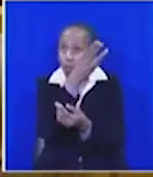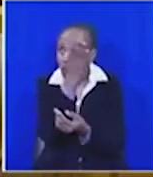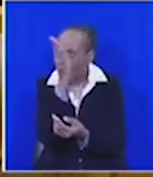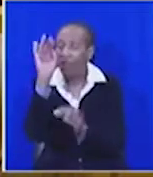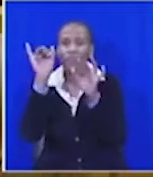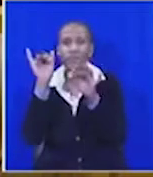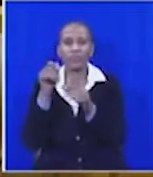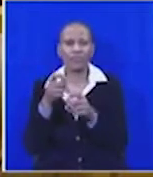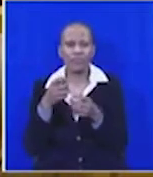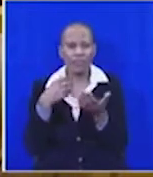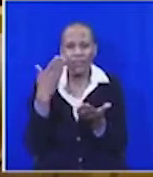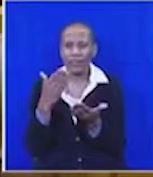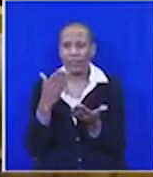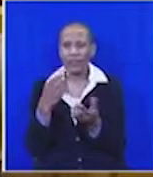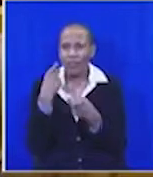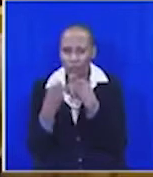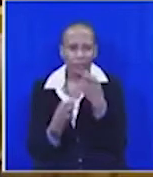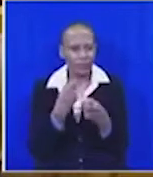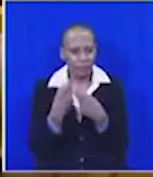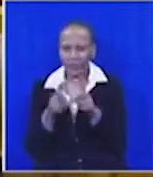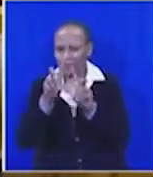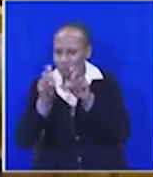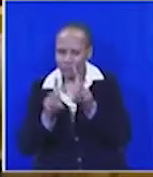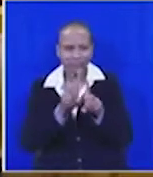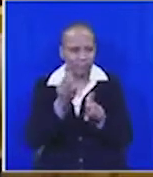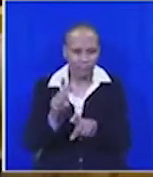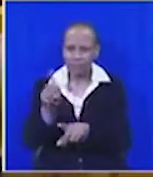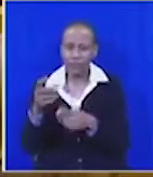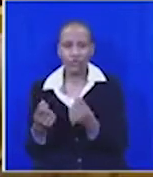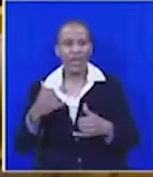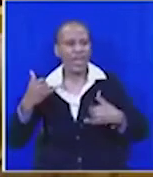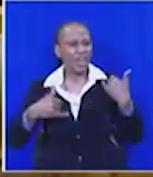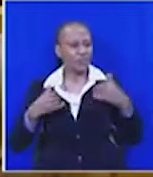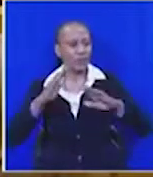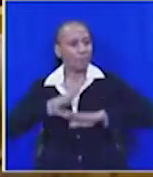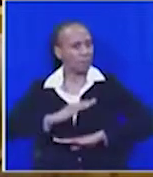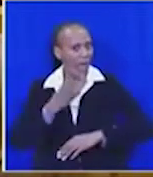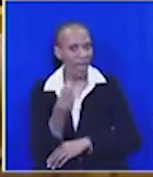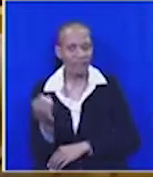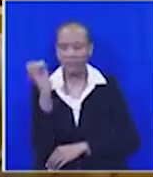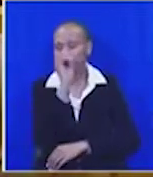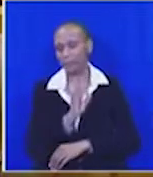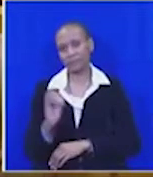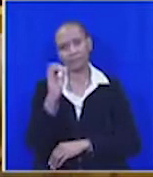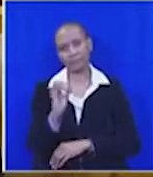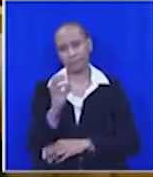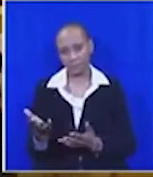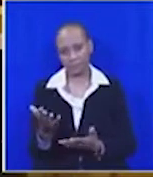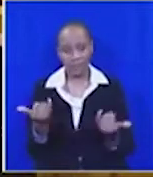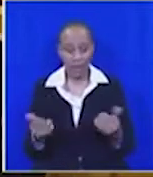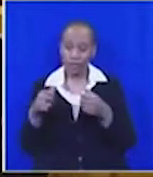all the inquiries, they are enjoying no privilege, they're enjoying no satisfaction whatsoever. Now, Honorable